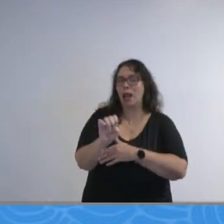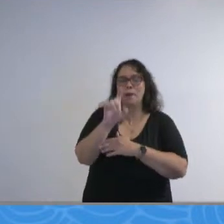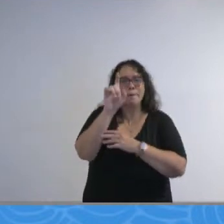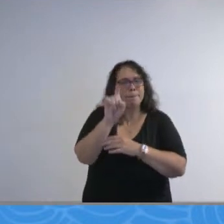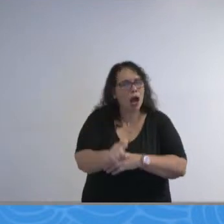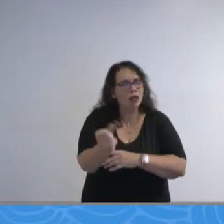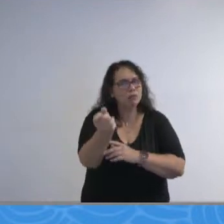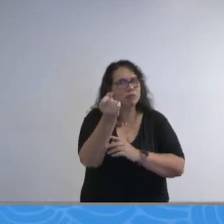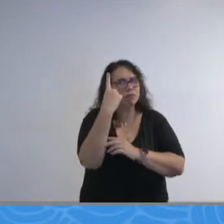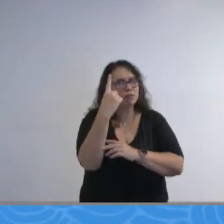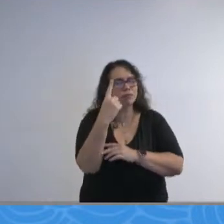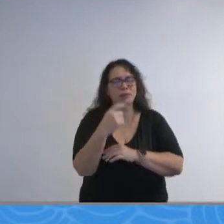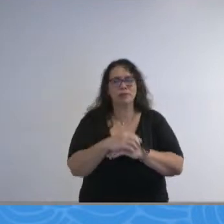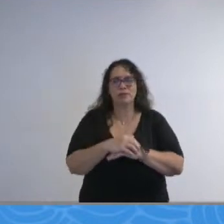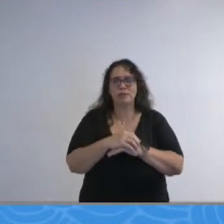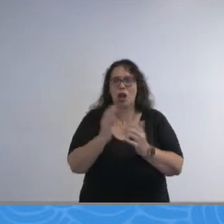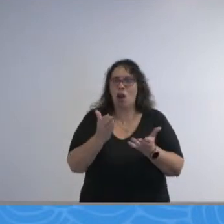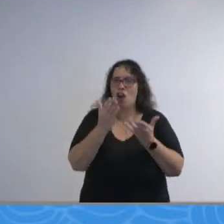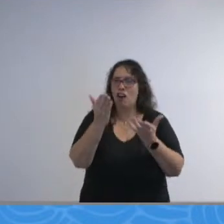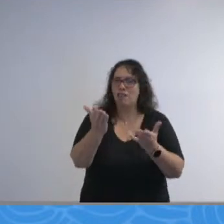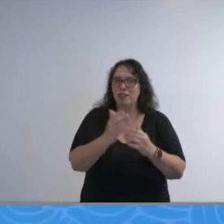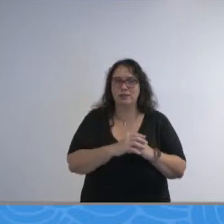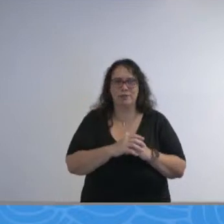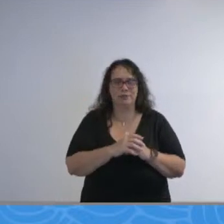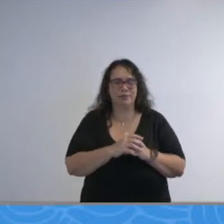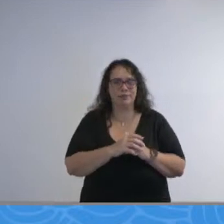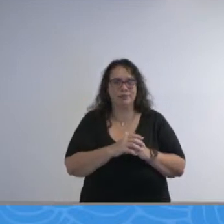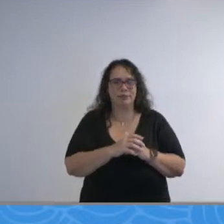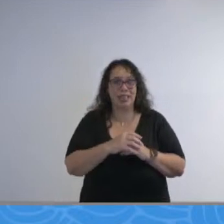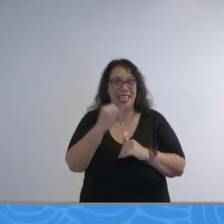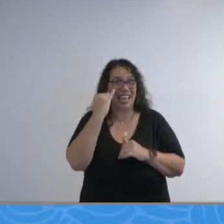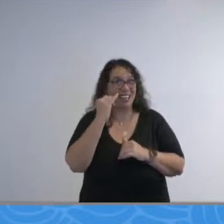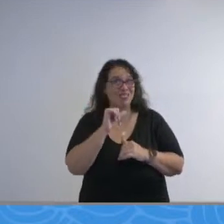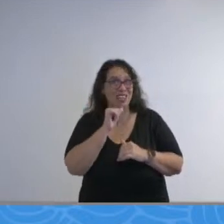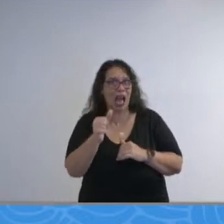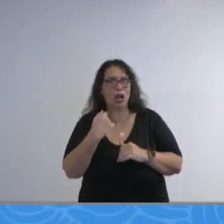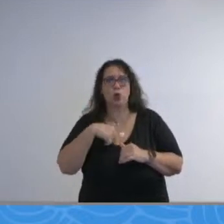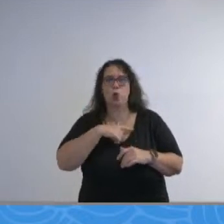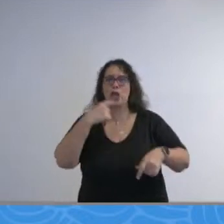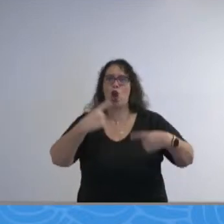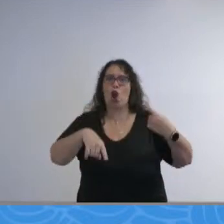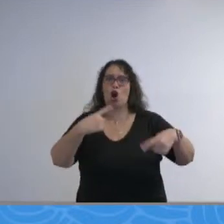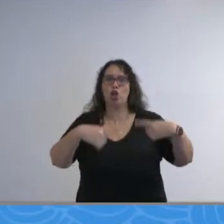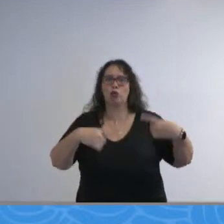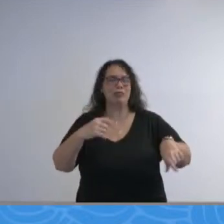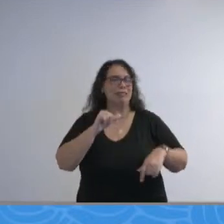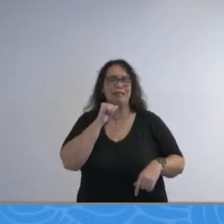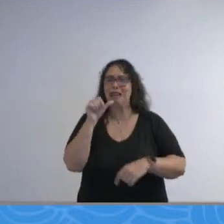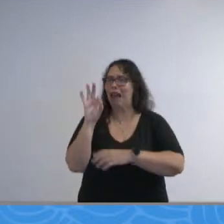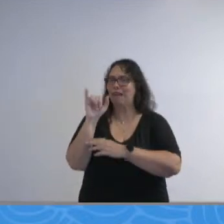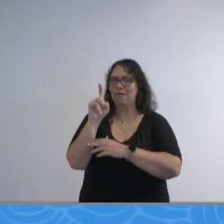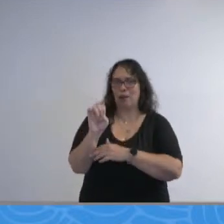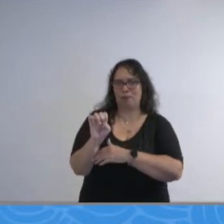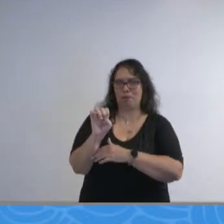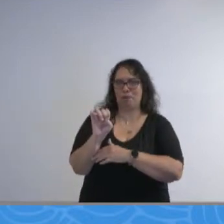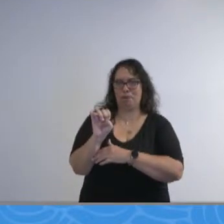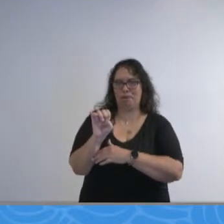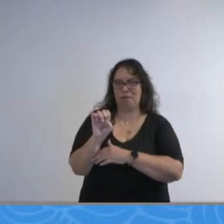to you what's being offered. If not, then we would argue it's not FAPE to begin with.